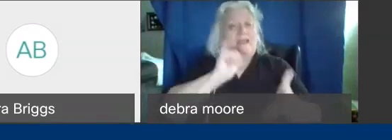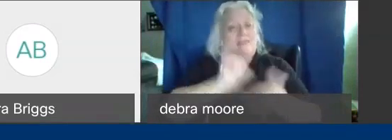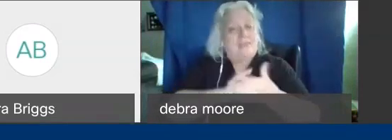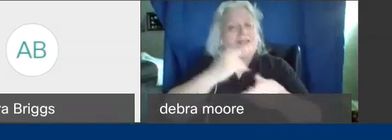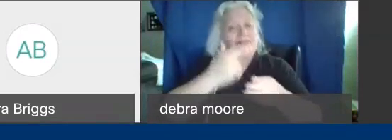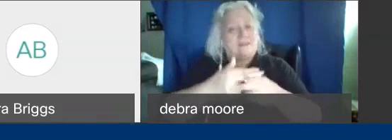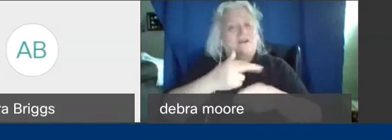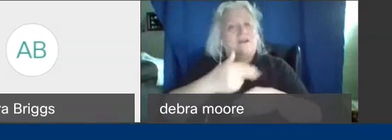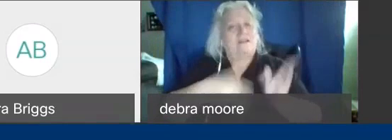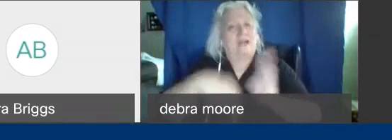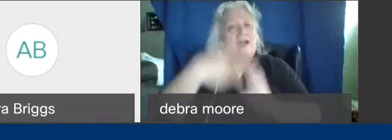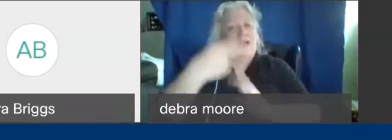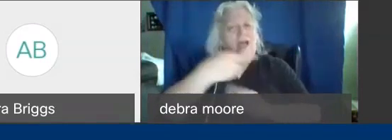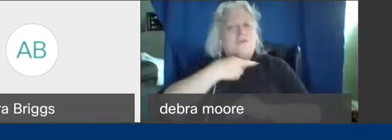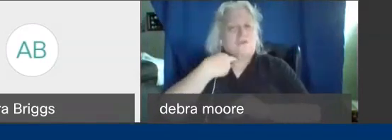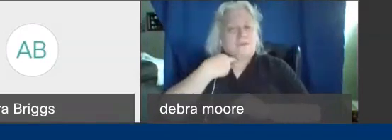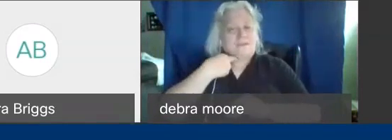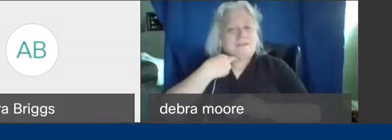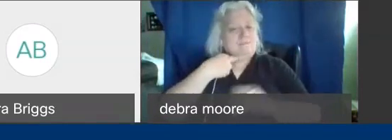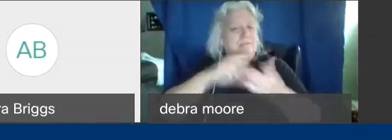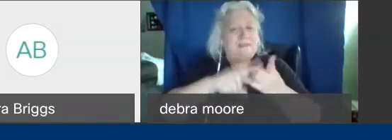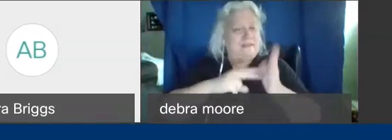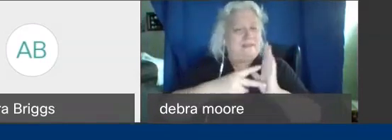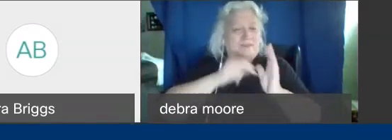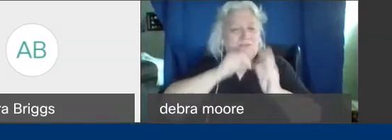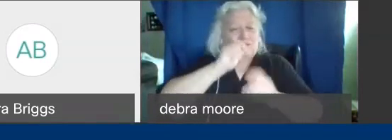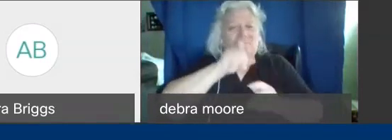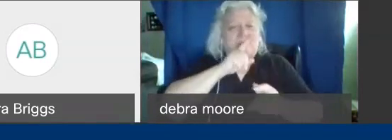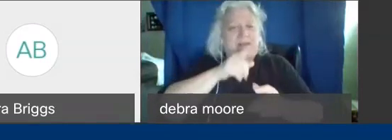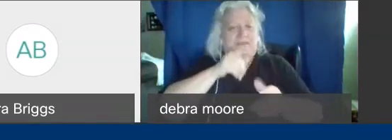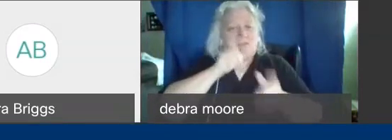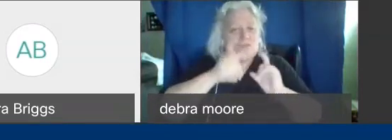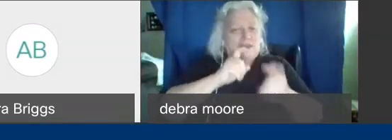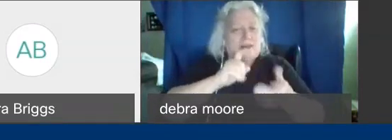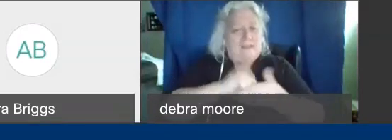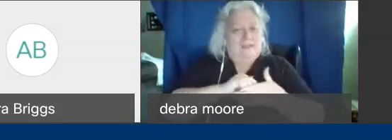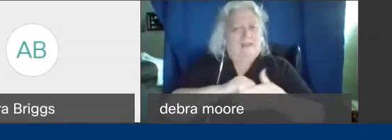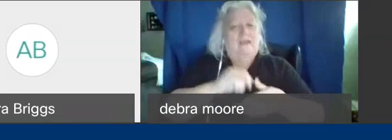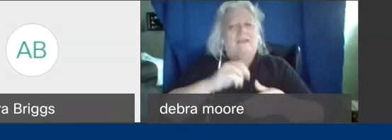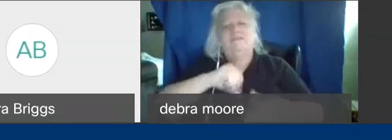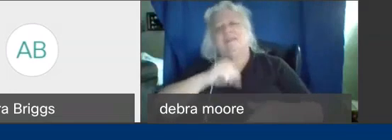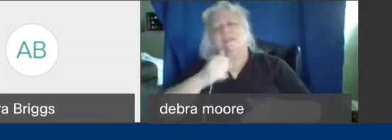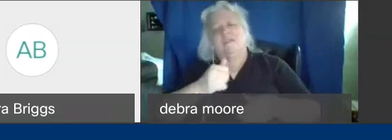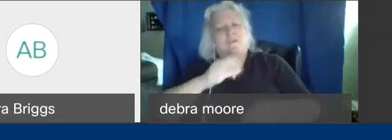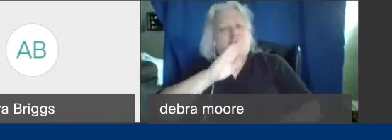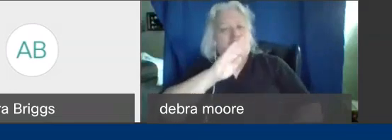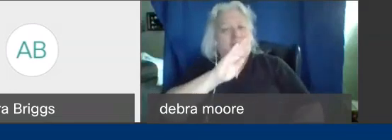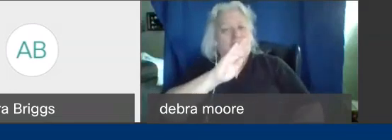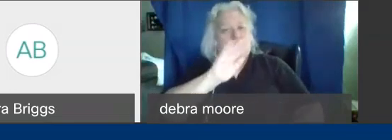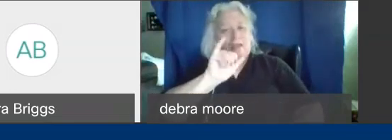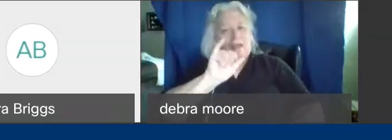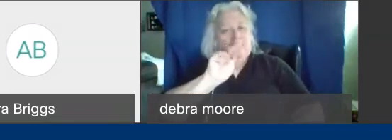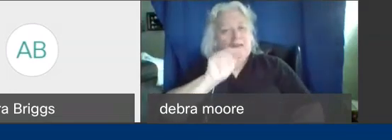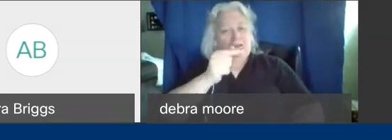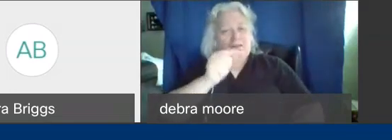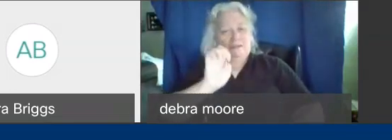as well as if you have a health condition where you're not supposed to be drinking. And then binge drinking, which is another high risk drinking situation.